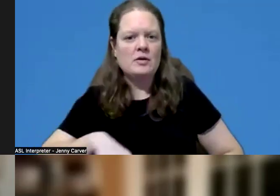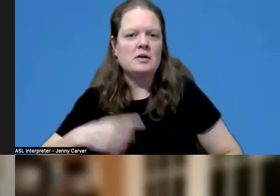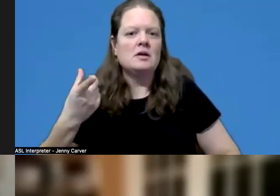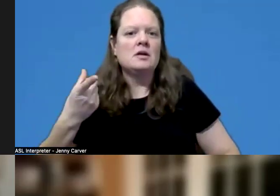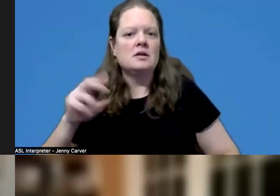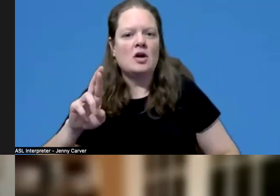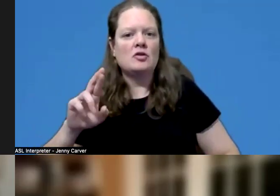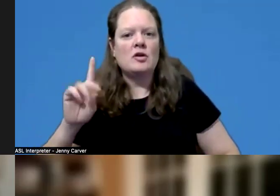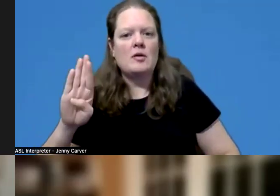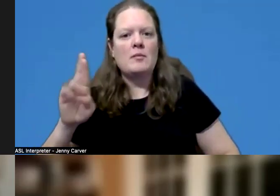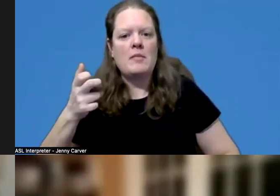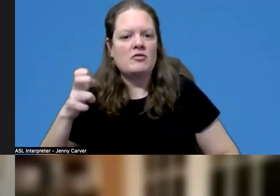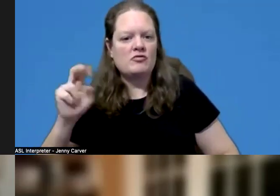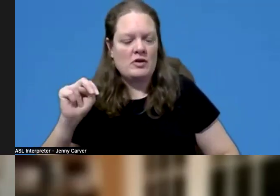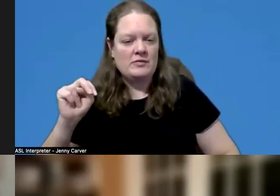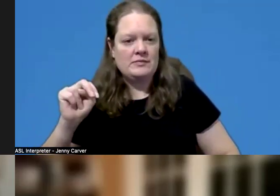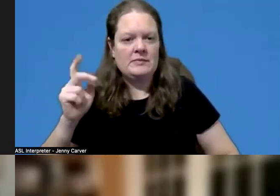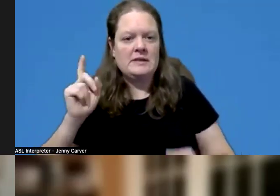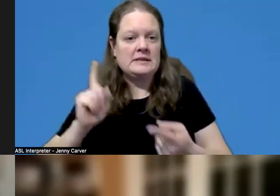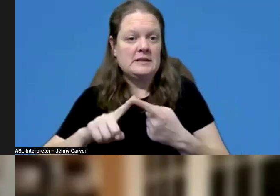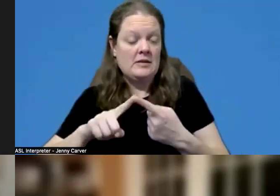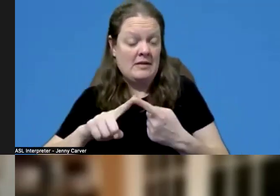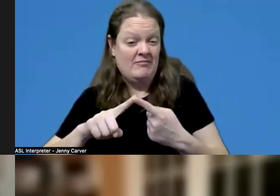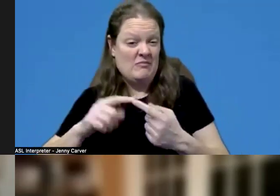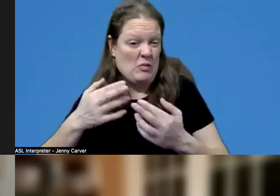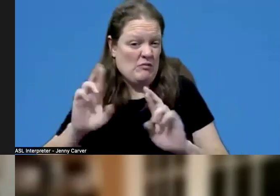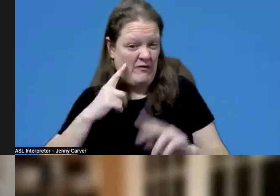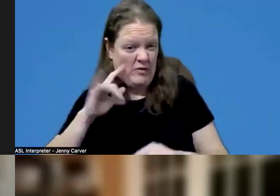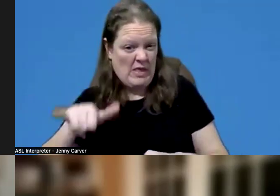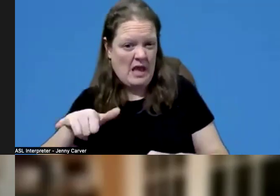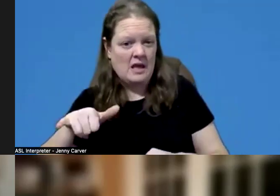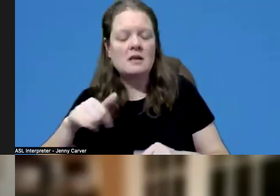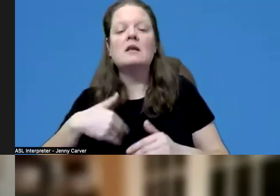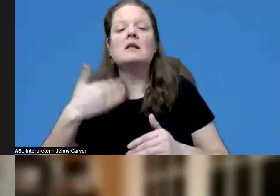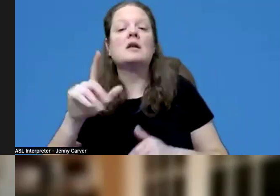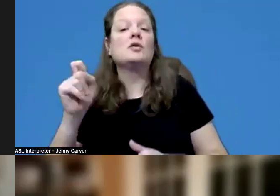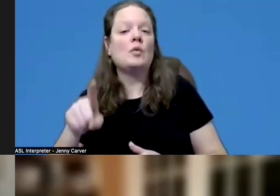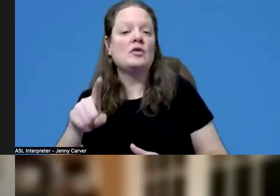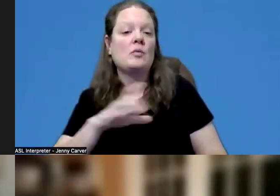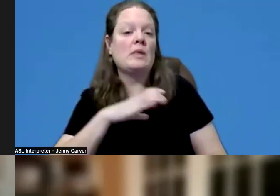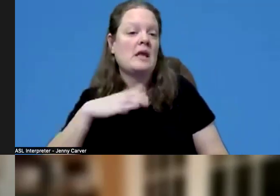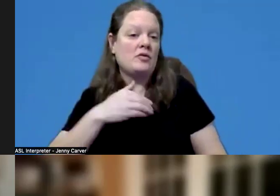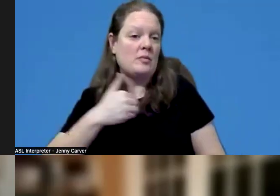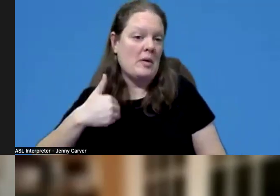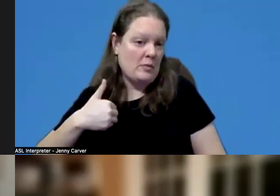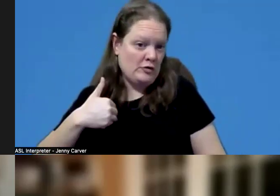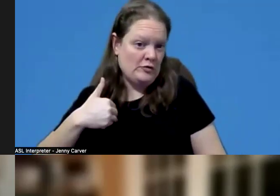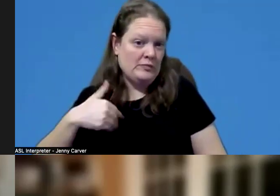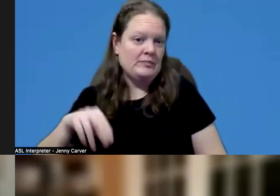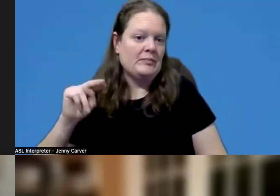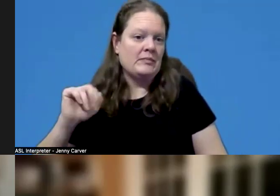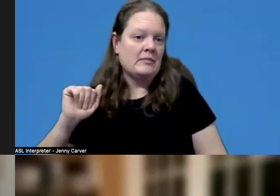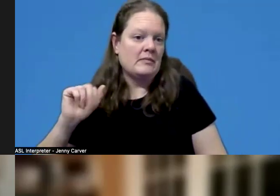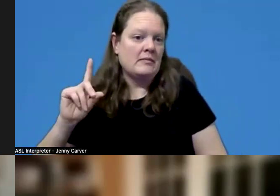Bazran. Until then, this question would like to direct to council member. This one is